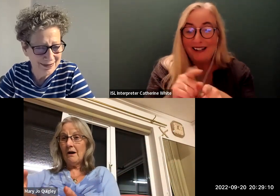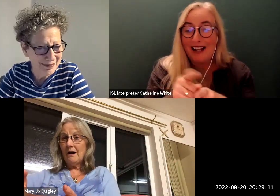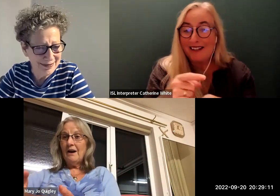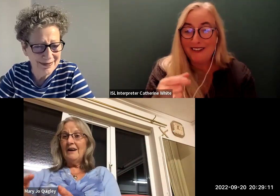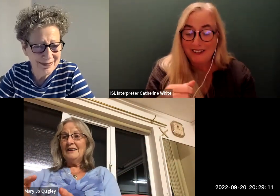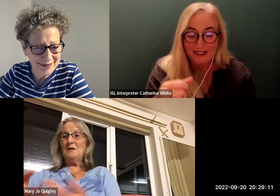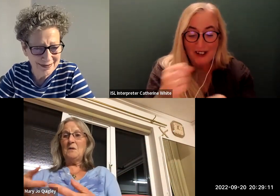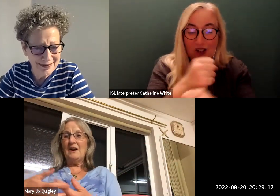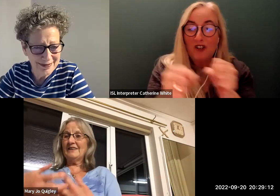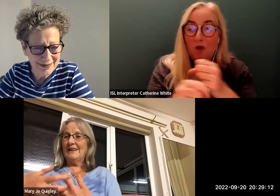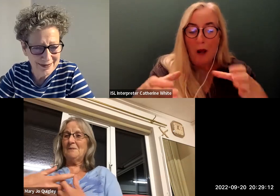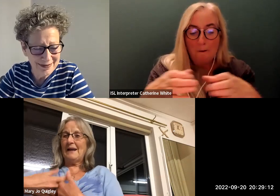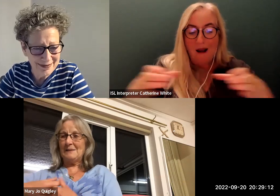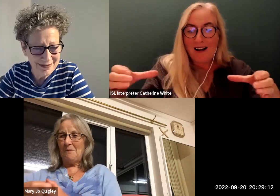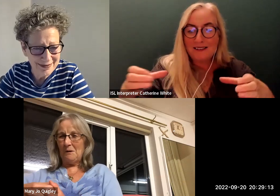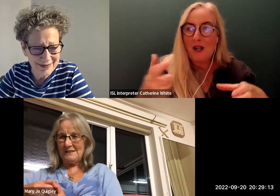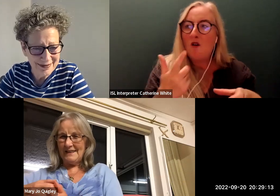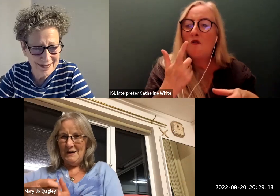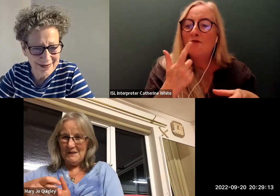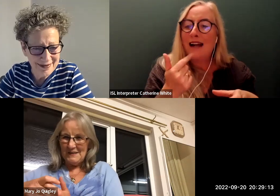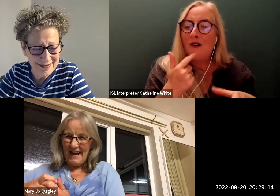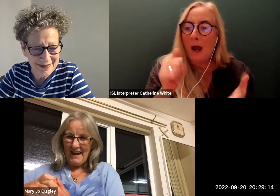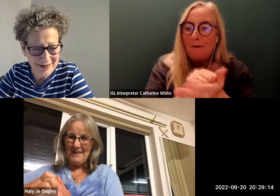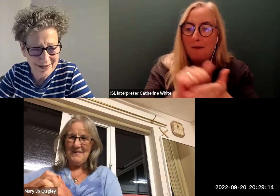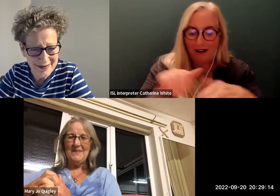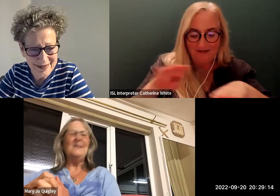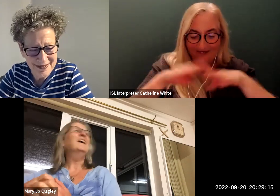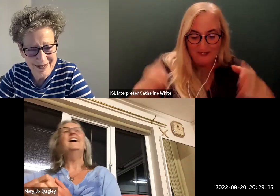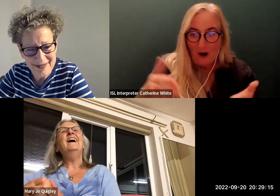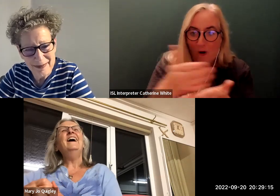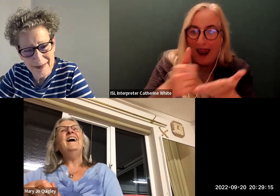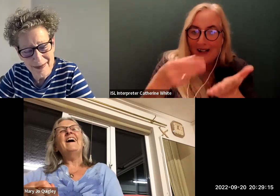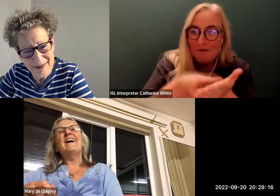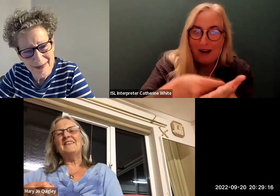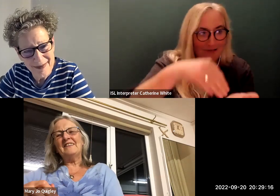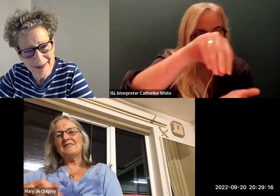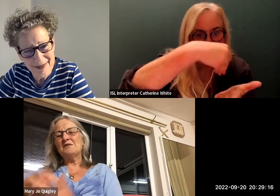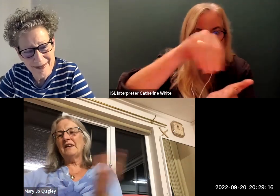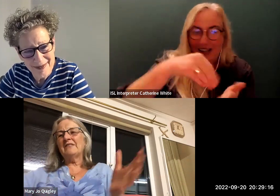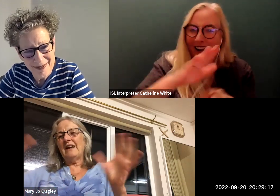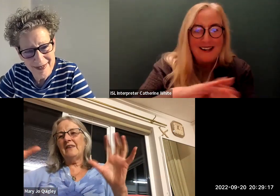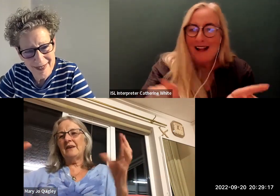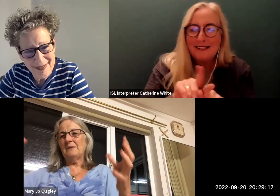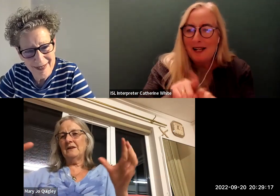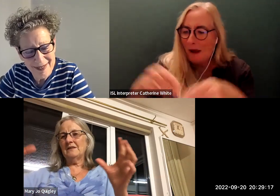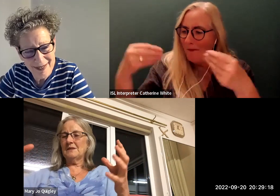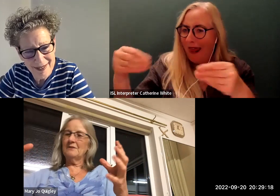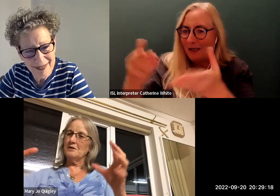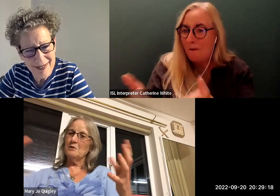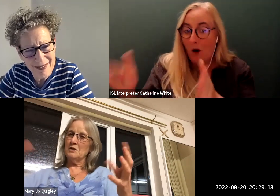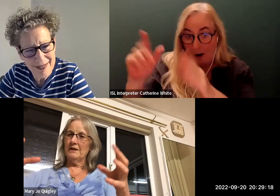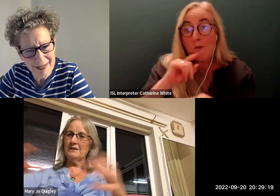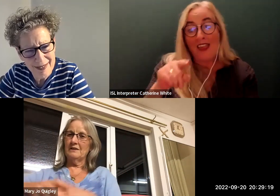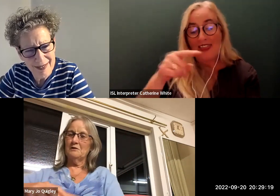paper, not like the plastic buckets they use now. And so they had that place themselves